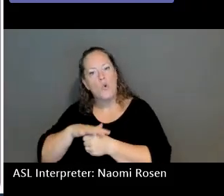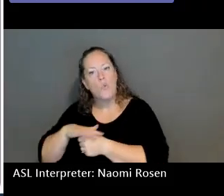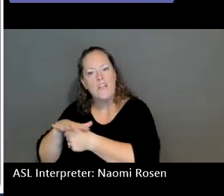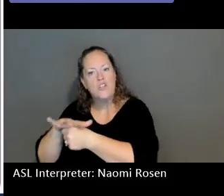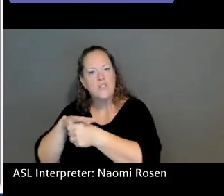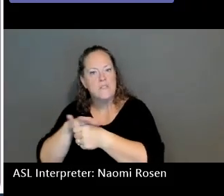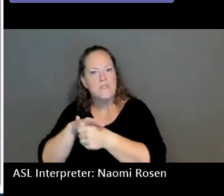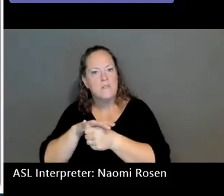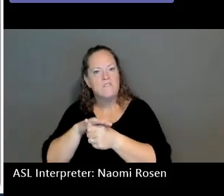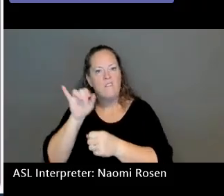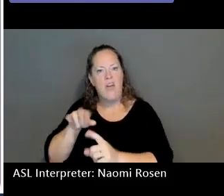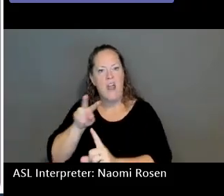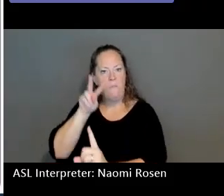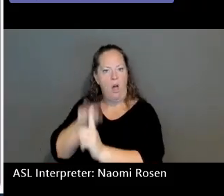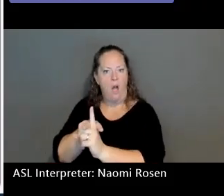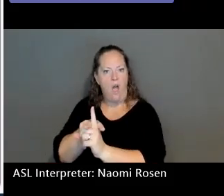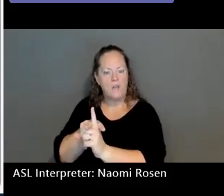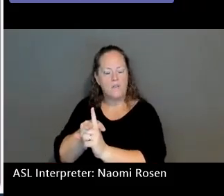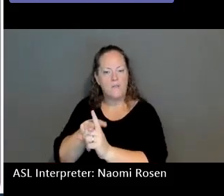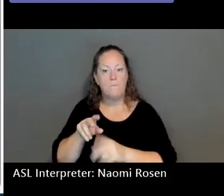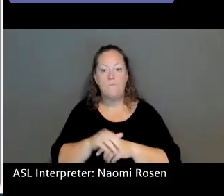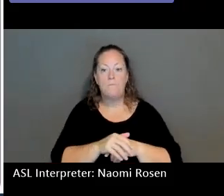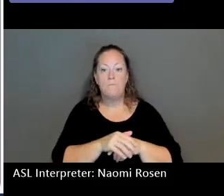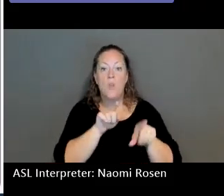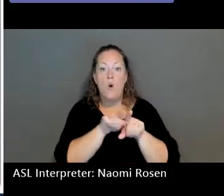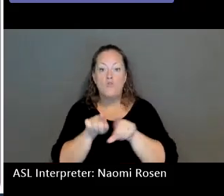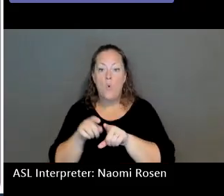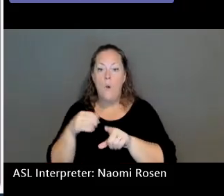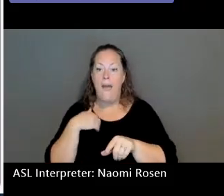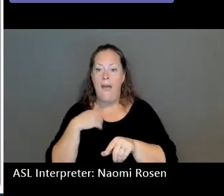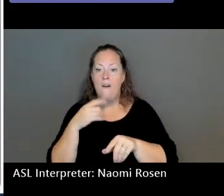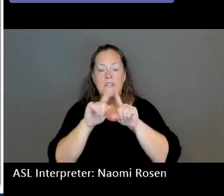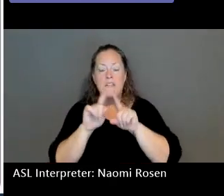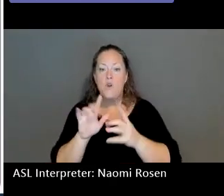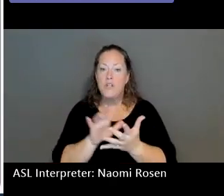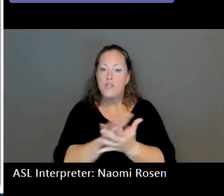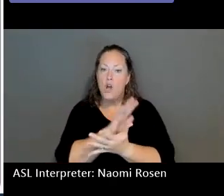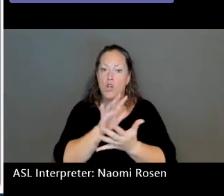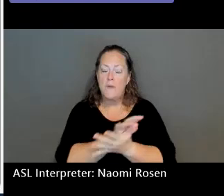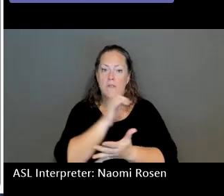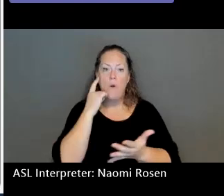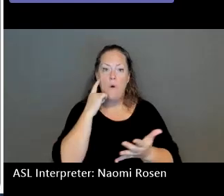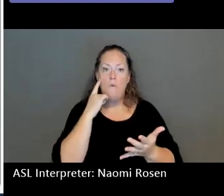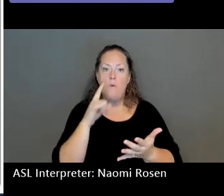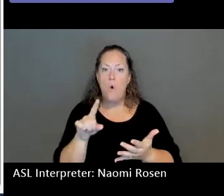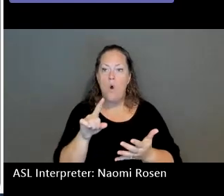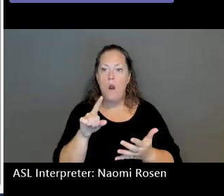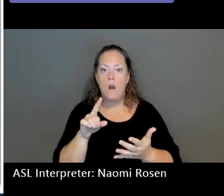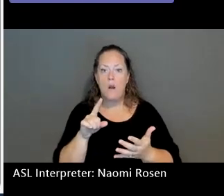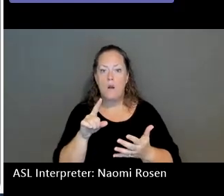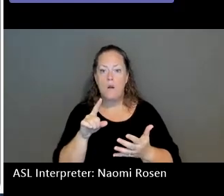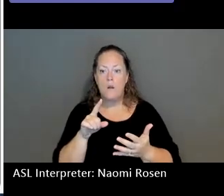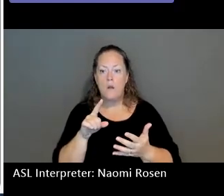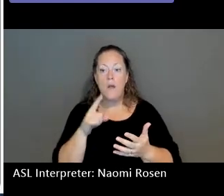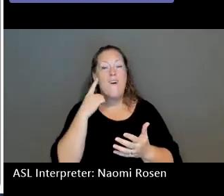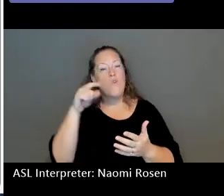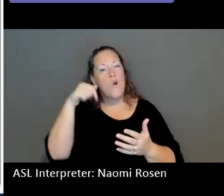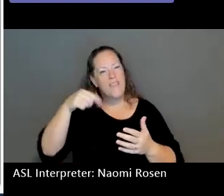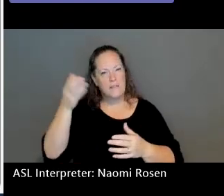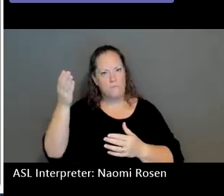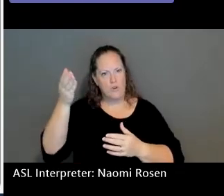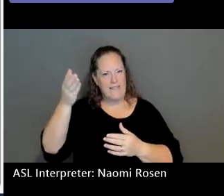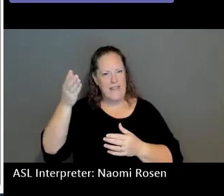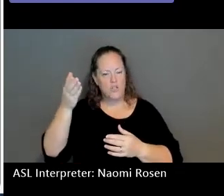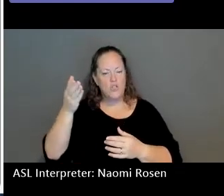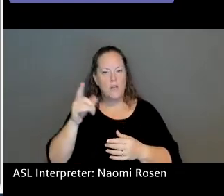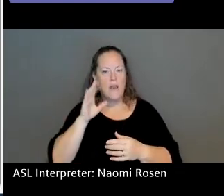guide, which has like the blank documents. For the purposes of these presentations, I'm going to show like